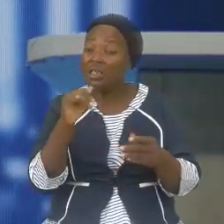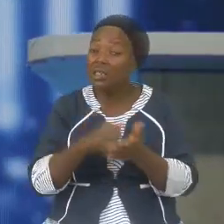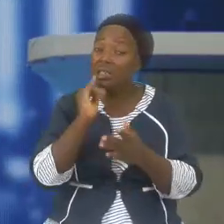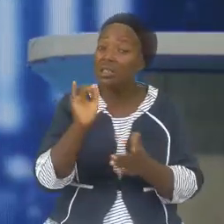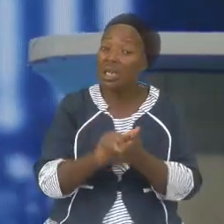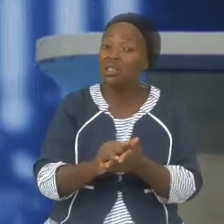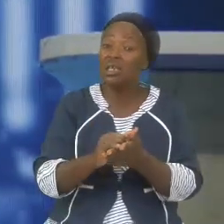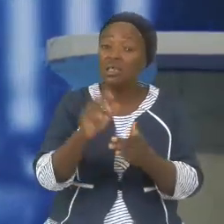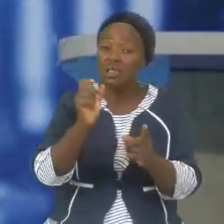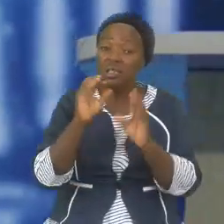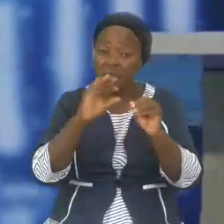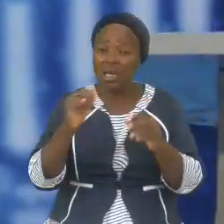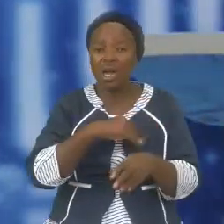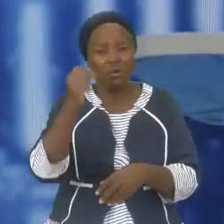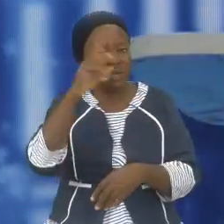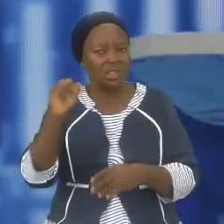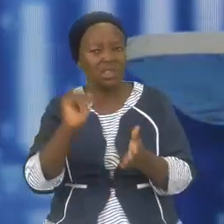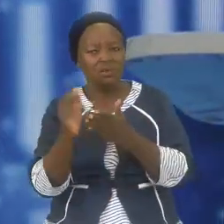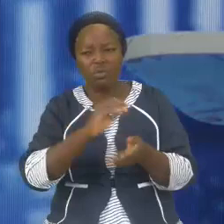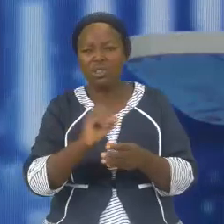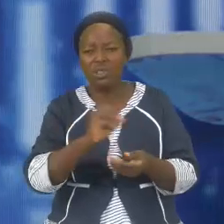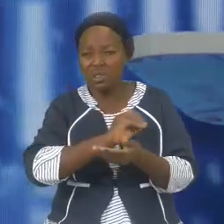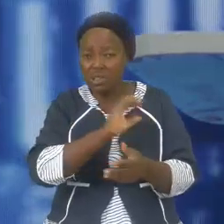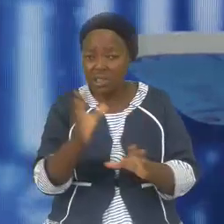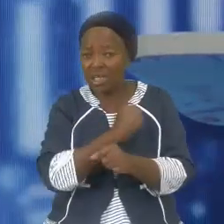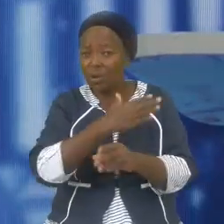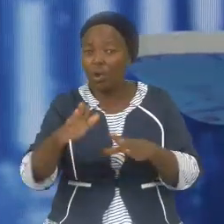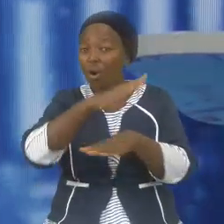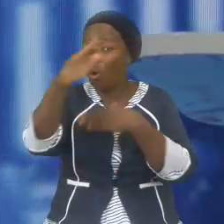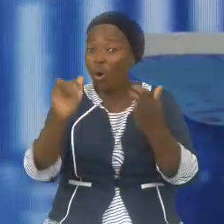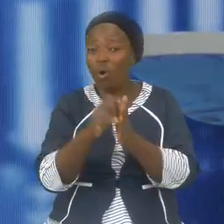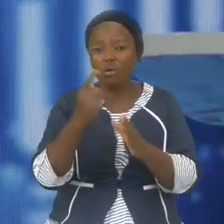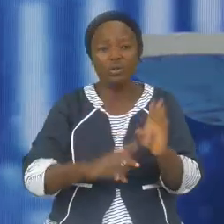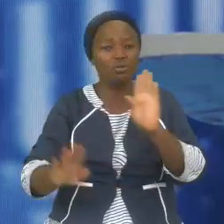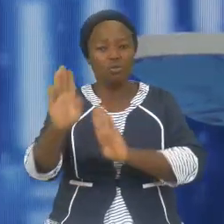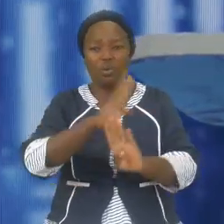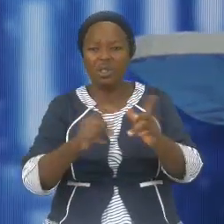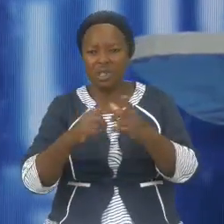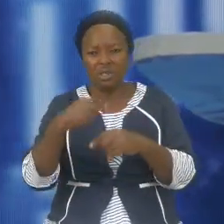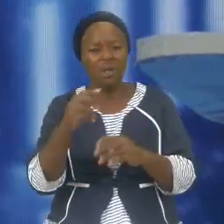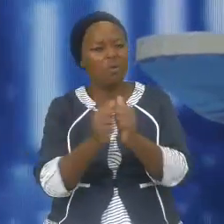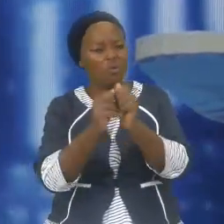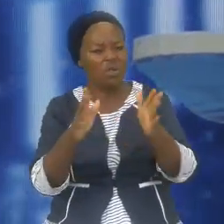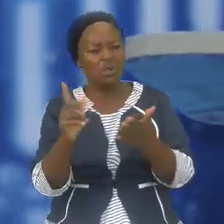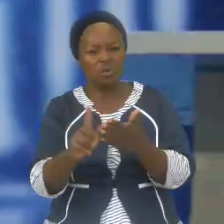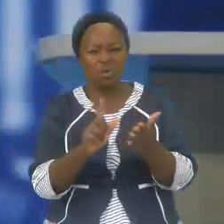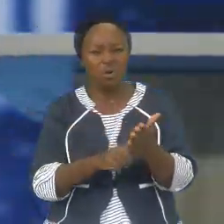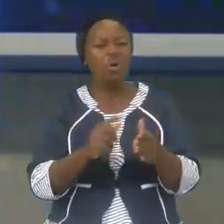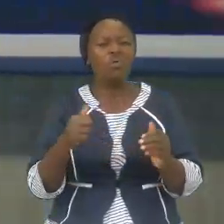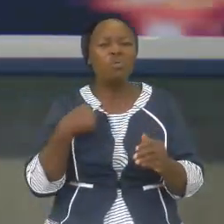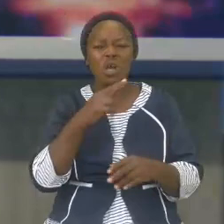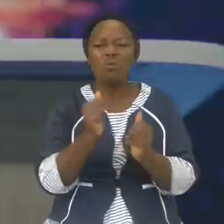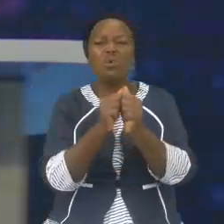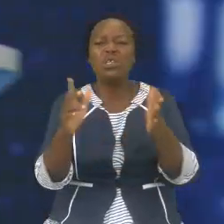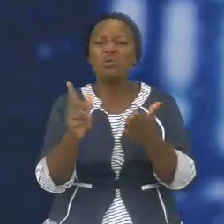understanding that will clear all the trouble away. And then it says, without law, or lawless. And because